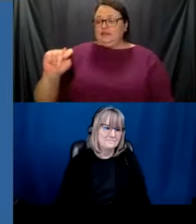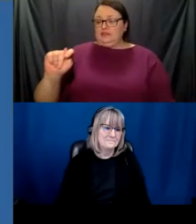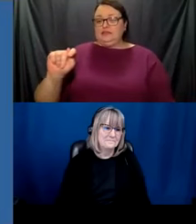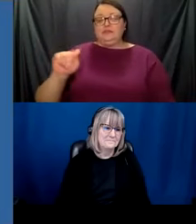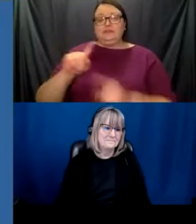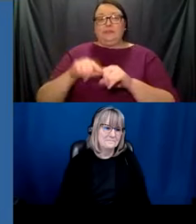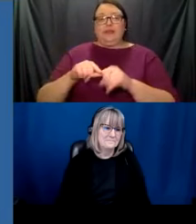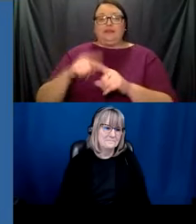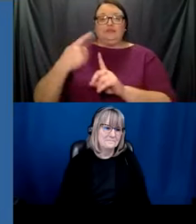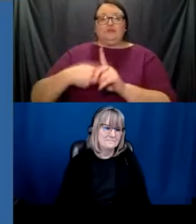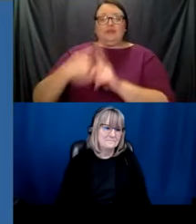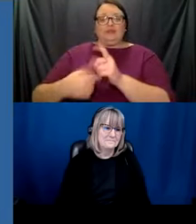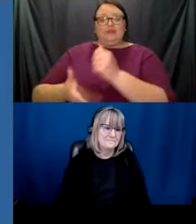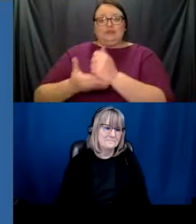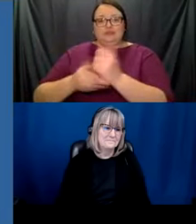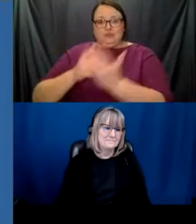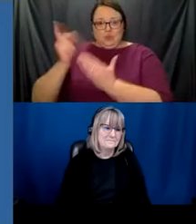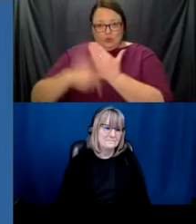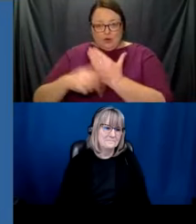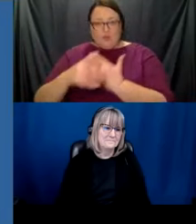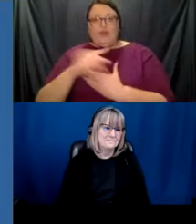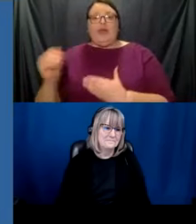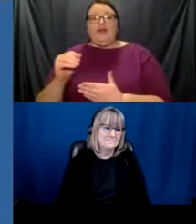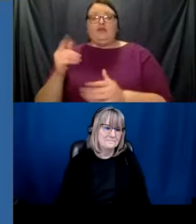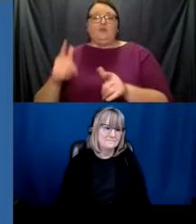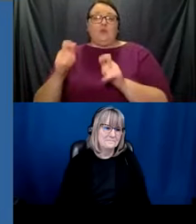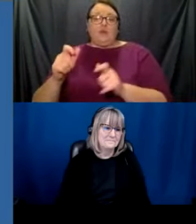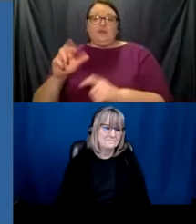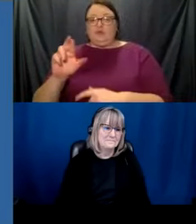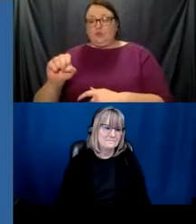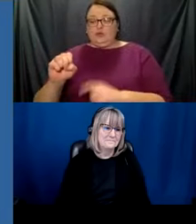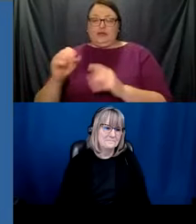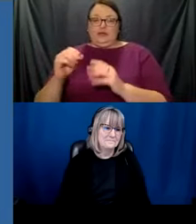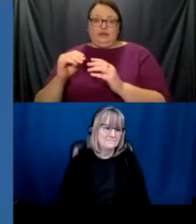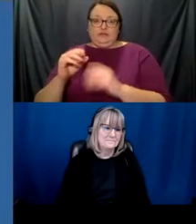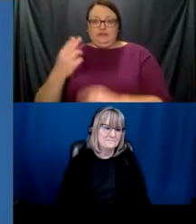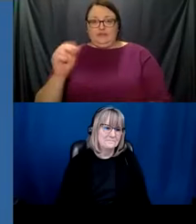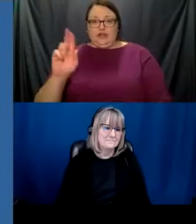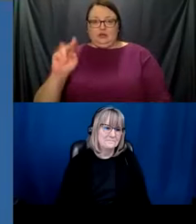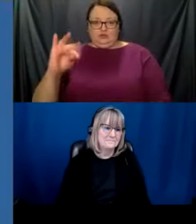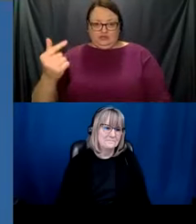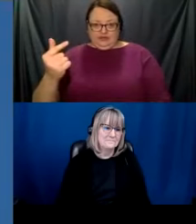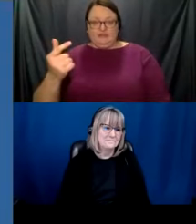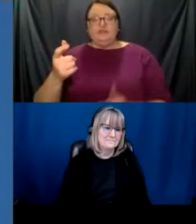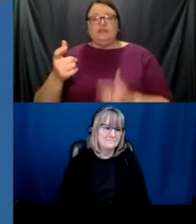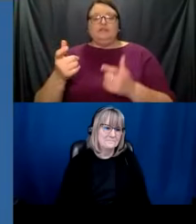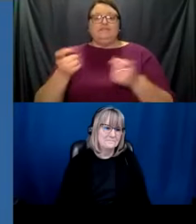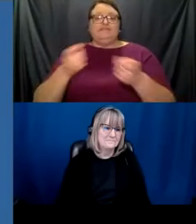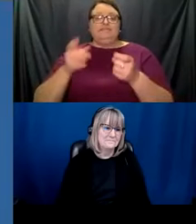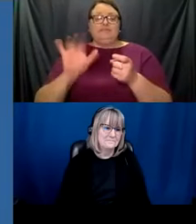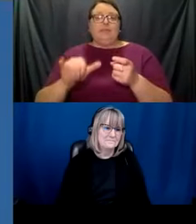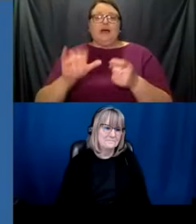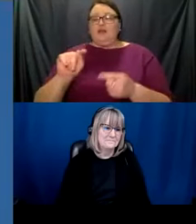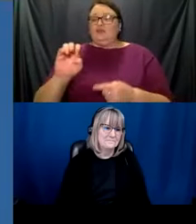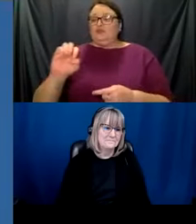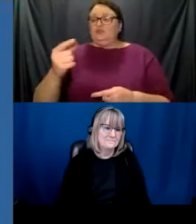program and through rapid rehousing that is operated by Together and Heartland